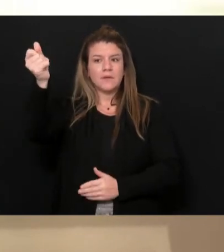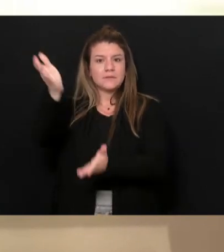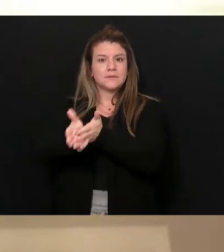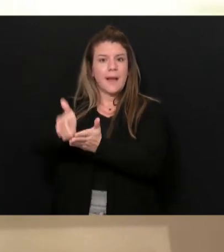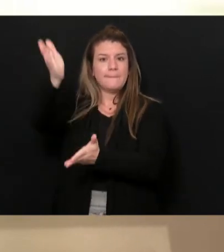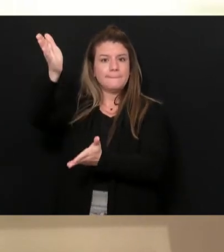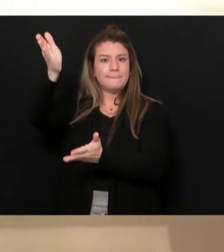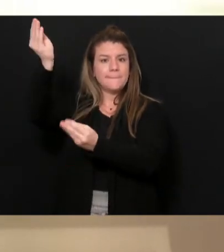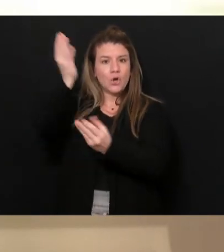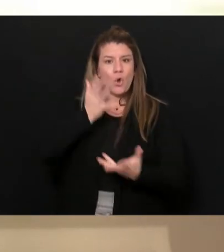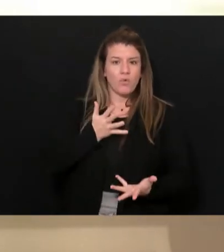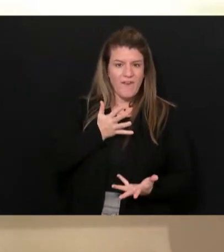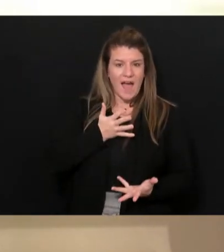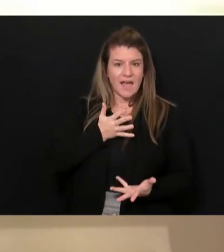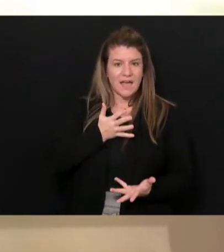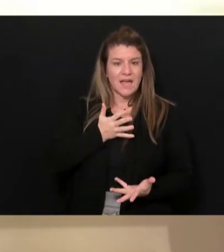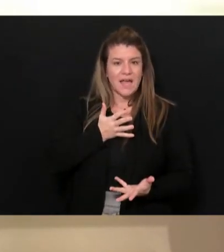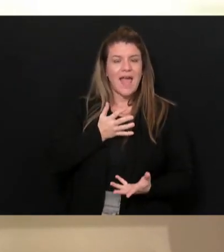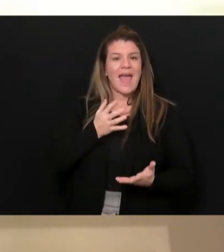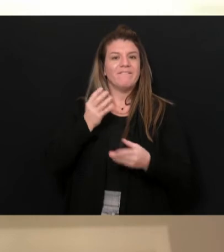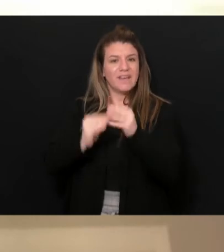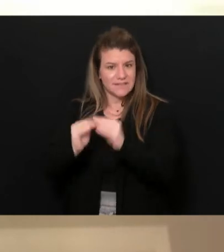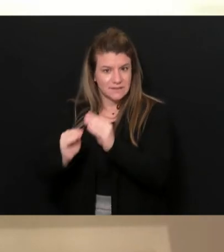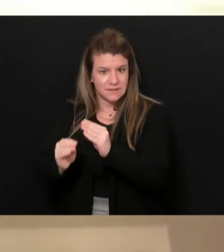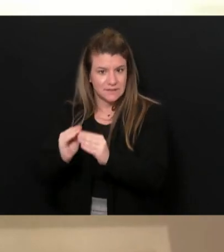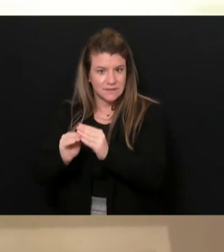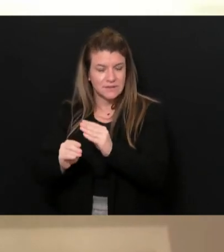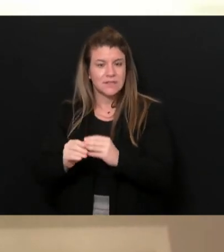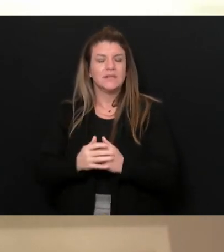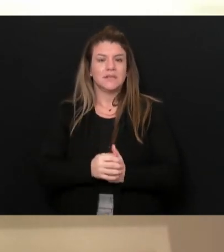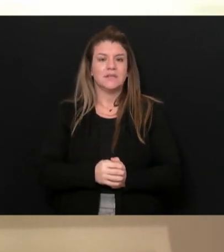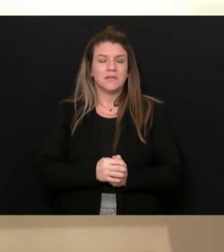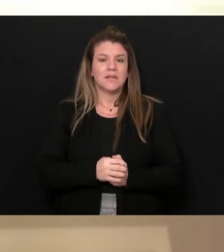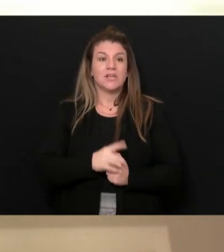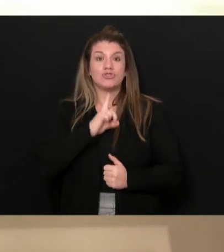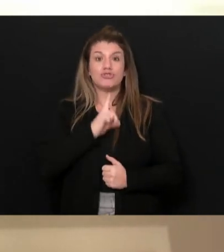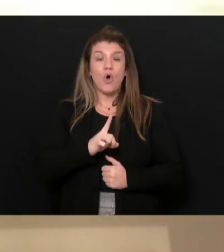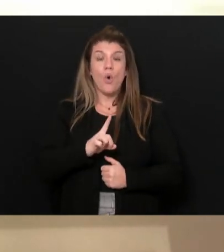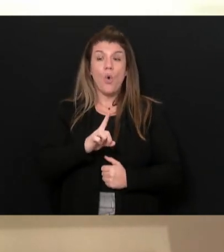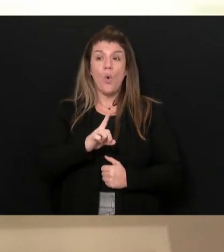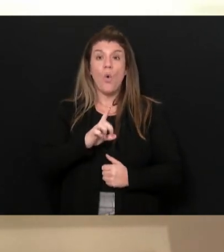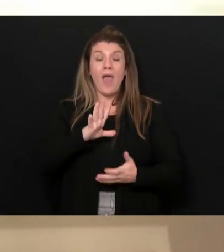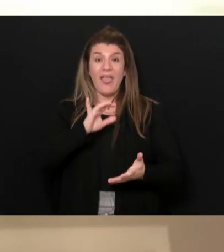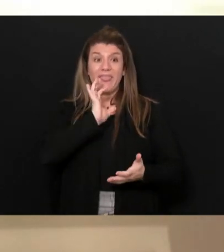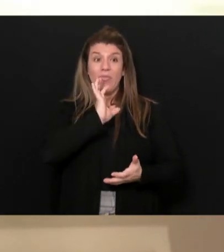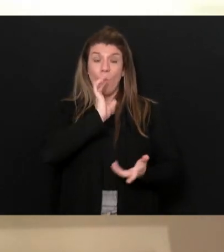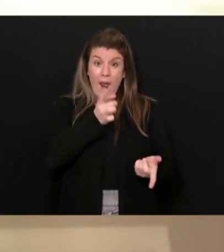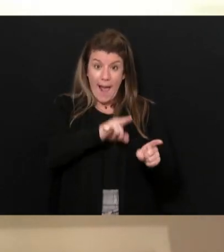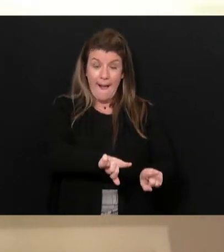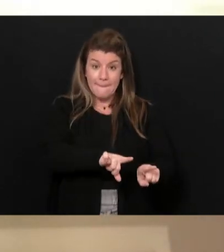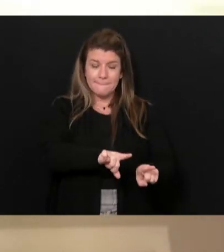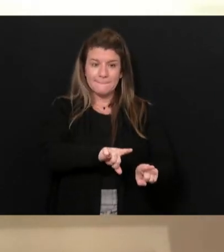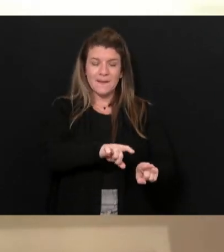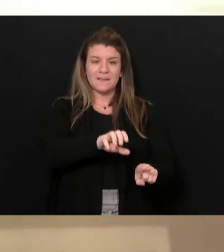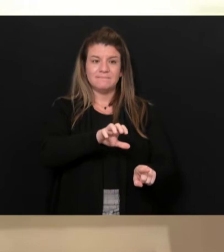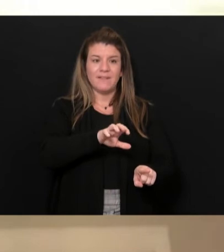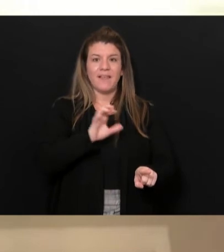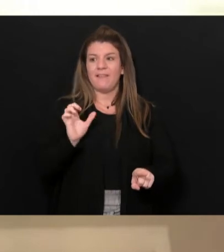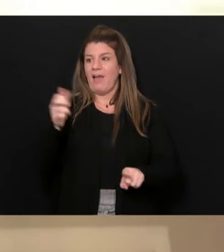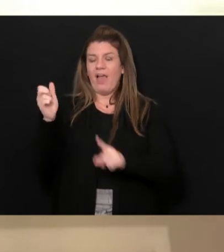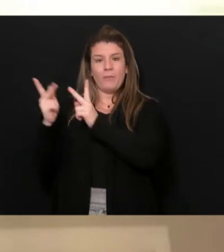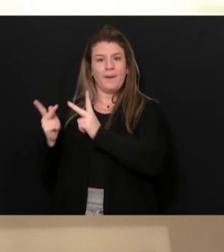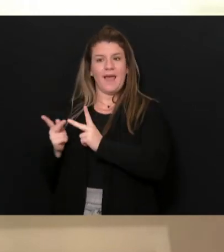stop, notify, and correct. So in the case of the other site